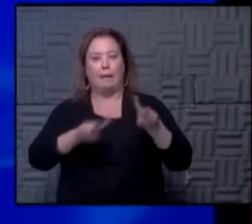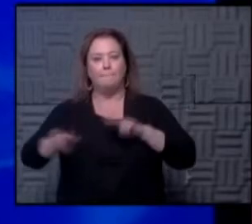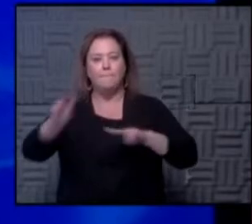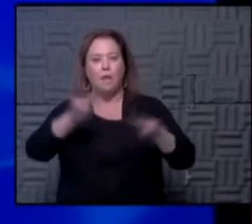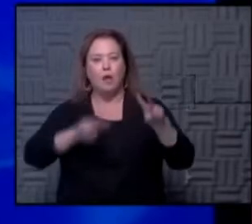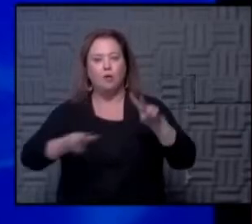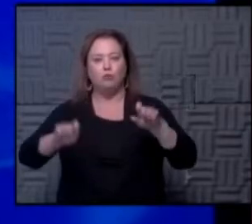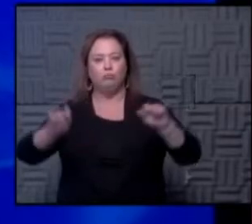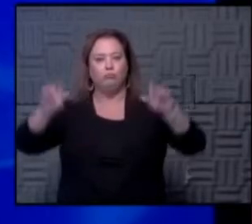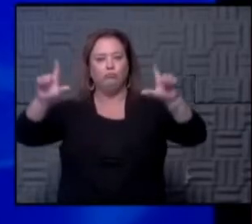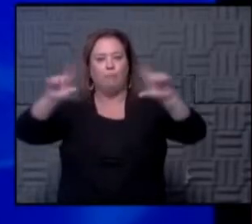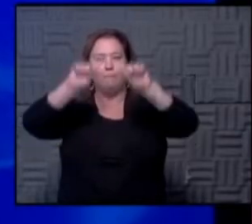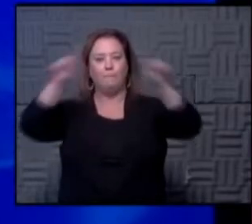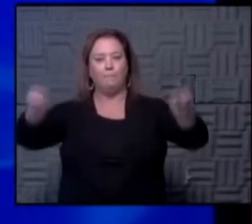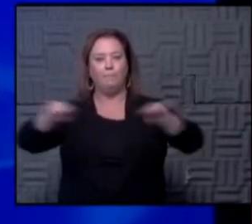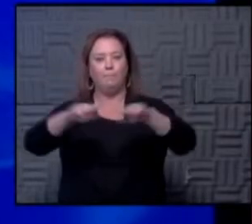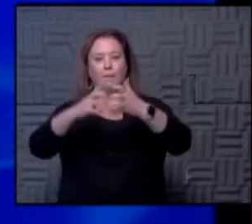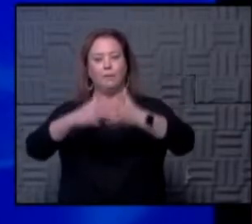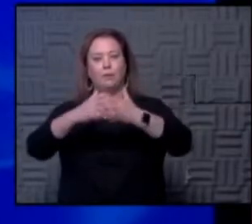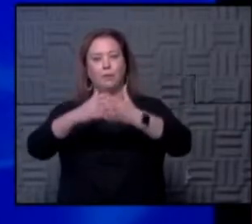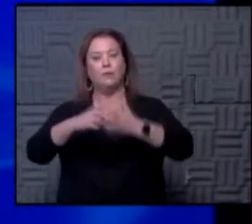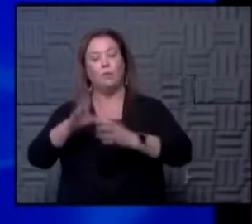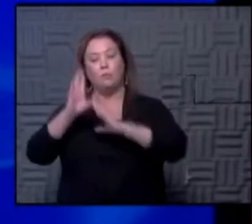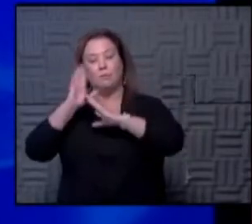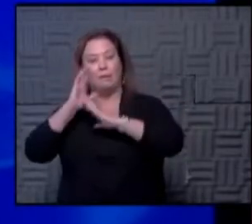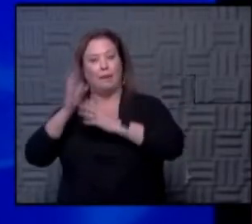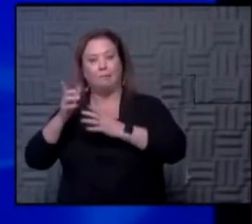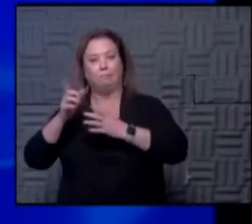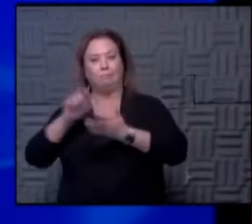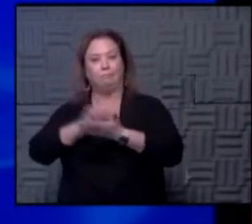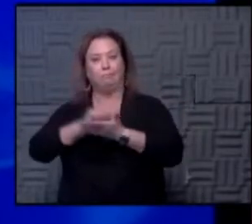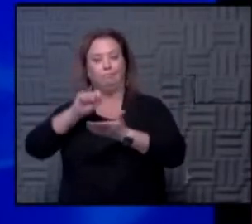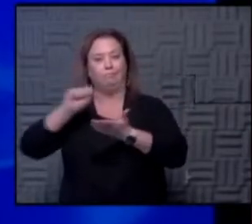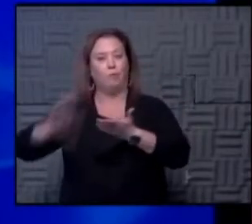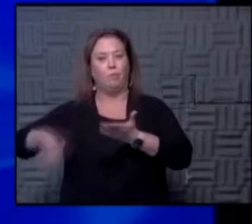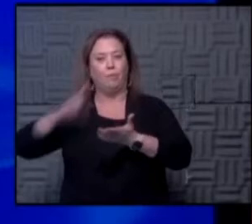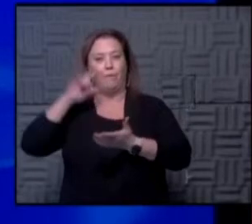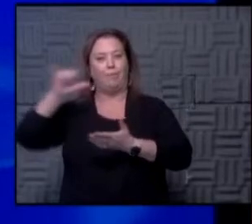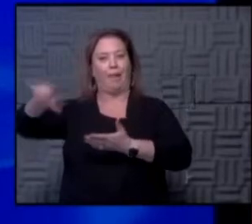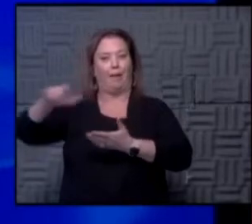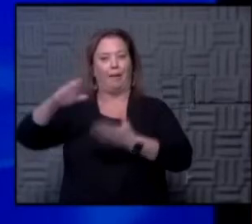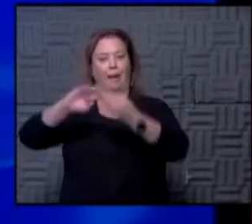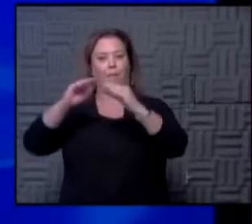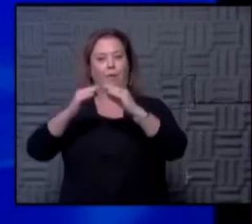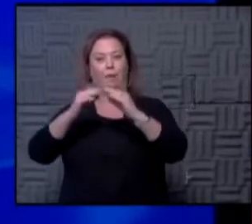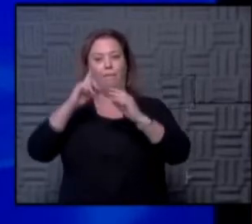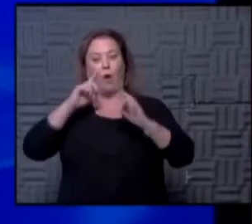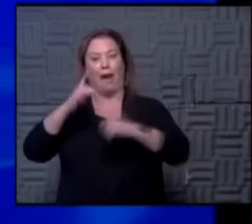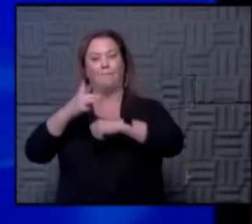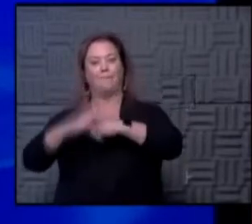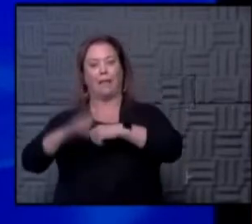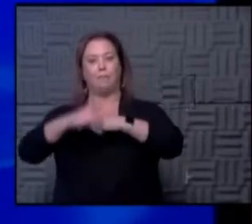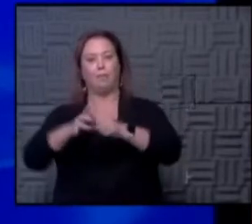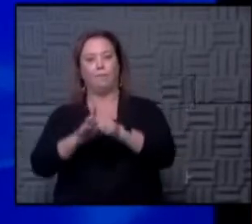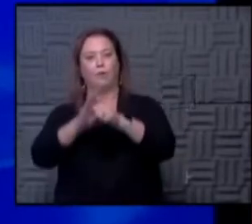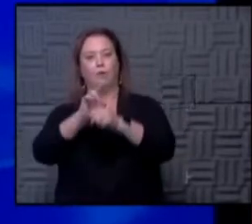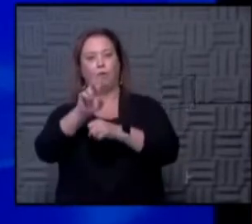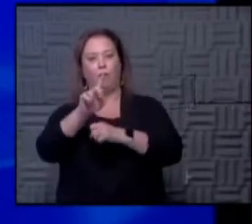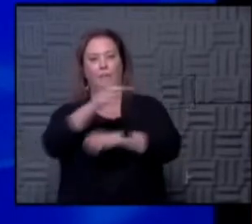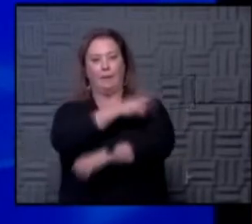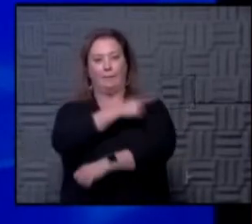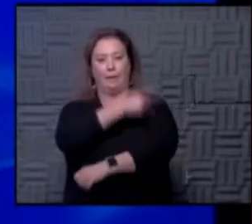so there are a lot of beds that come off the line from the perspective of what's available for COVID patients just from